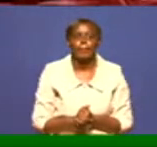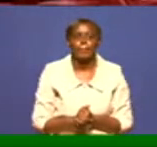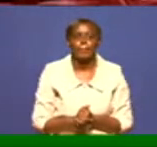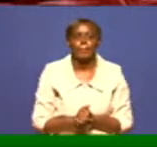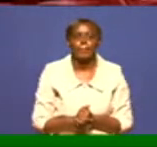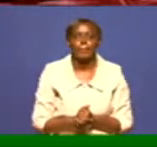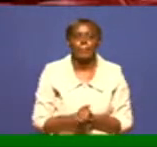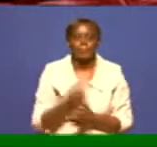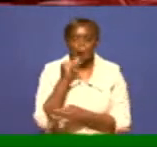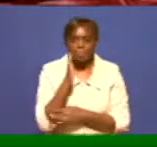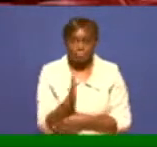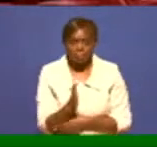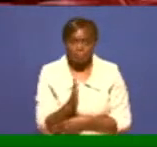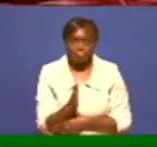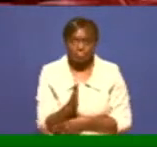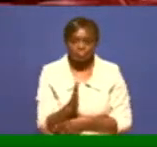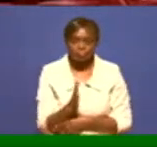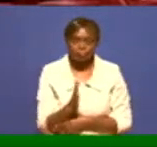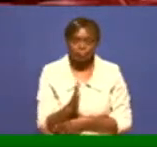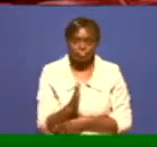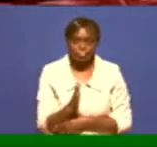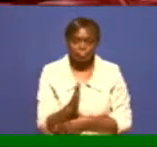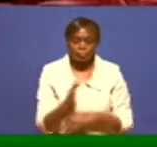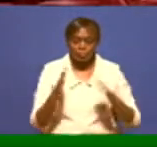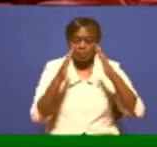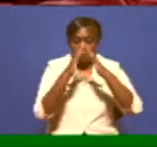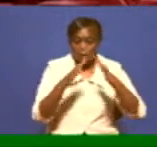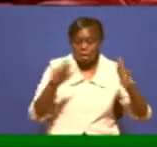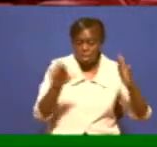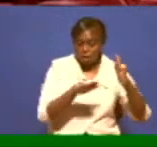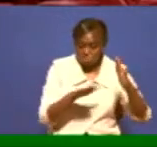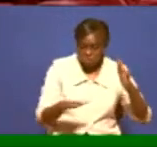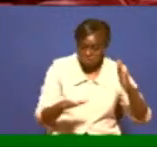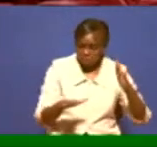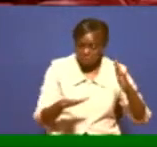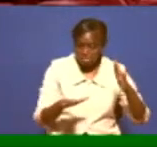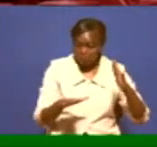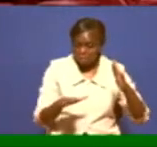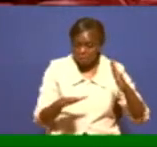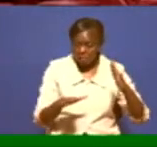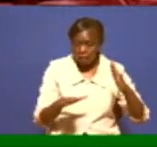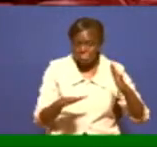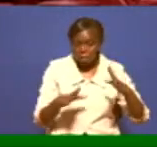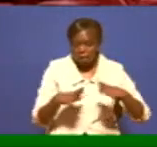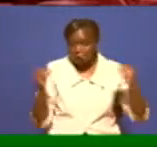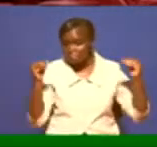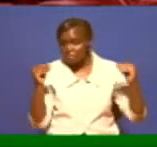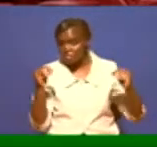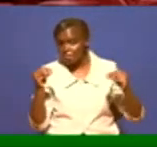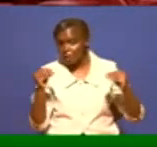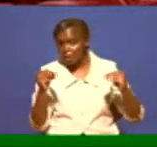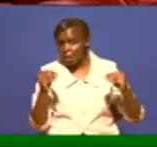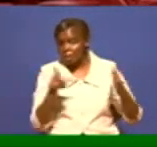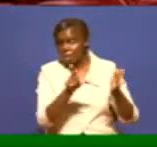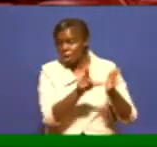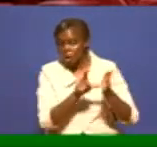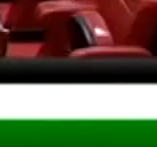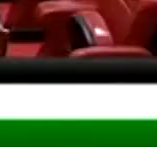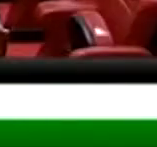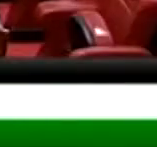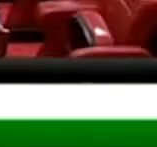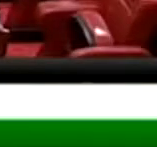Honorable Speaker, this House cannot run away from the debt issues in the